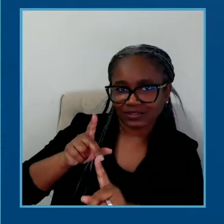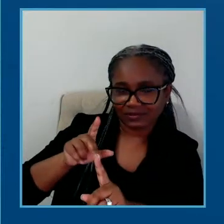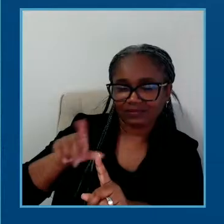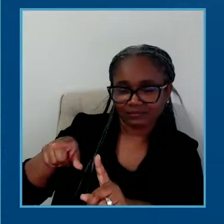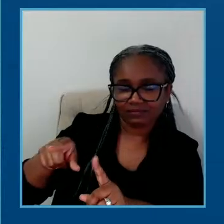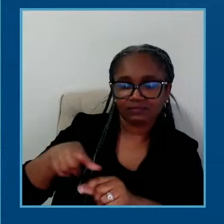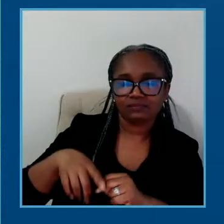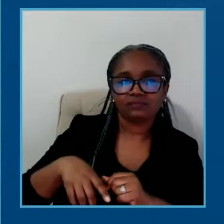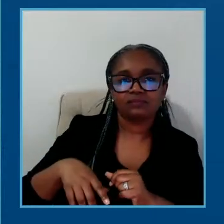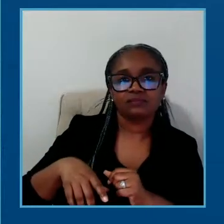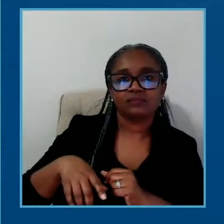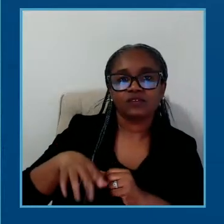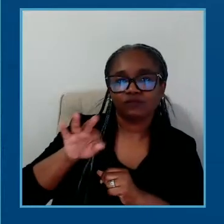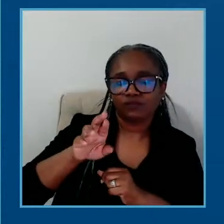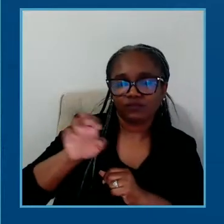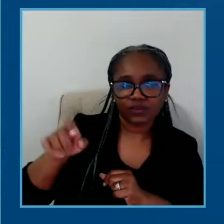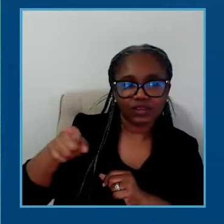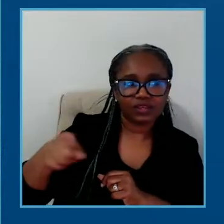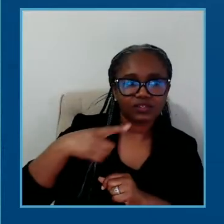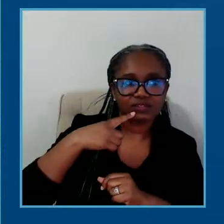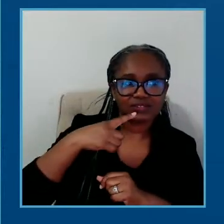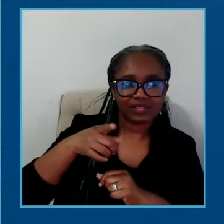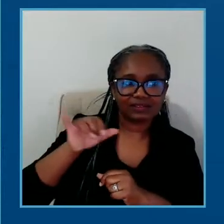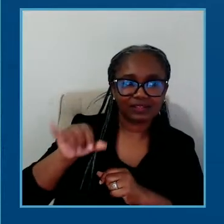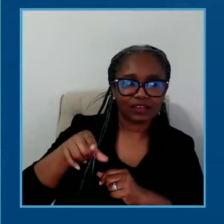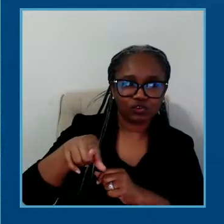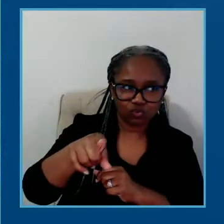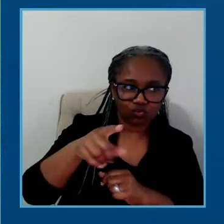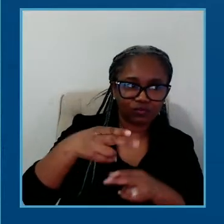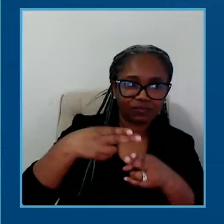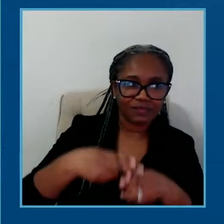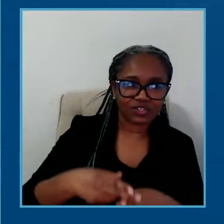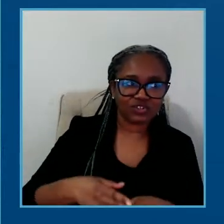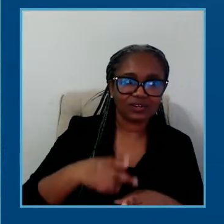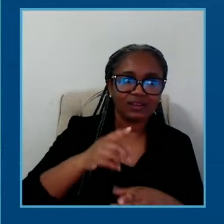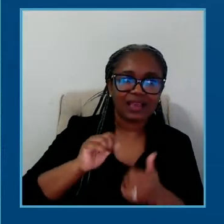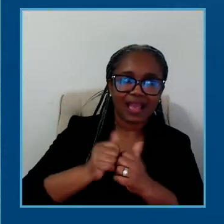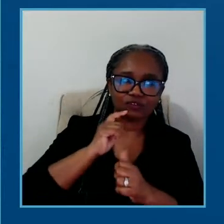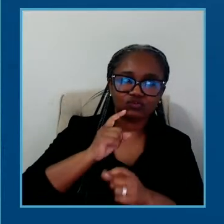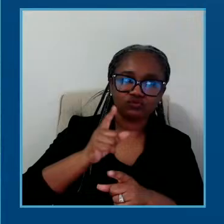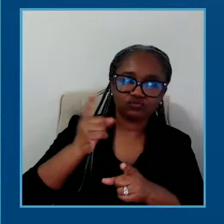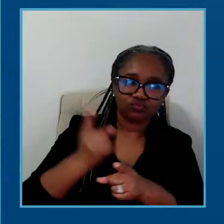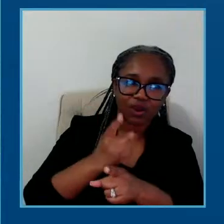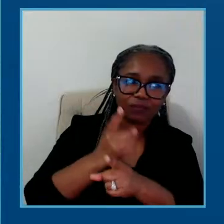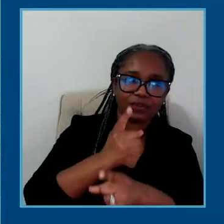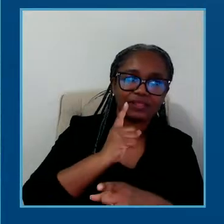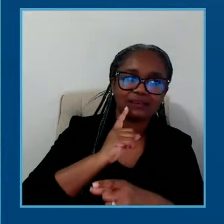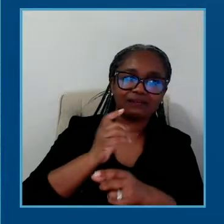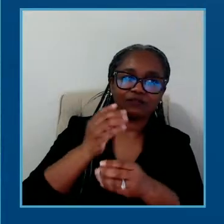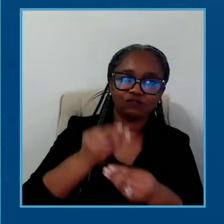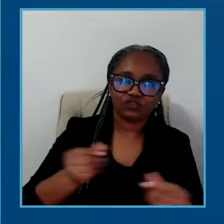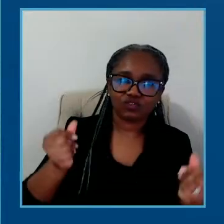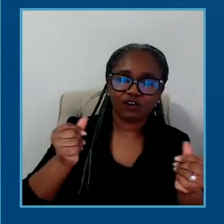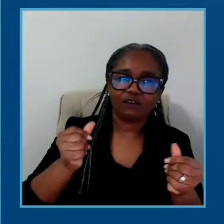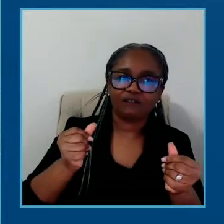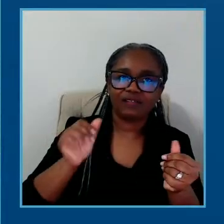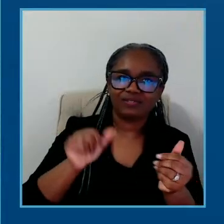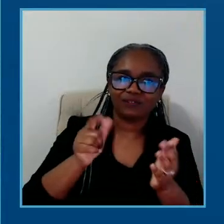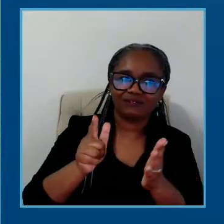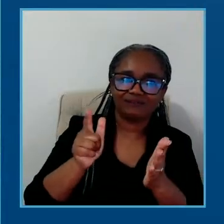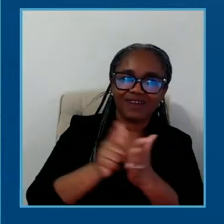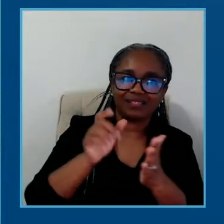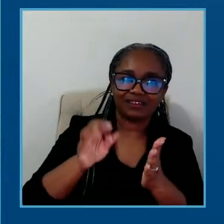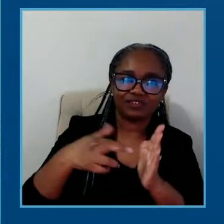cure or resolve the violations of the DNC's rules resulting from the third ballot's balloting procedures. Would you please